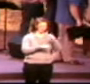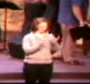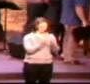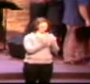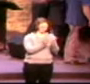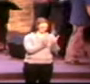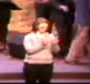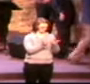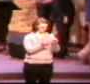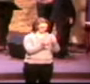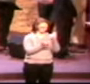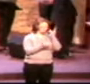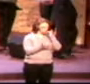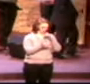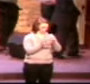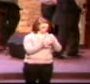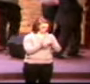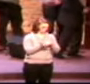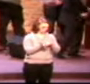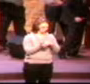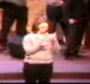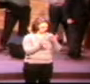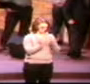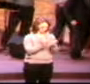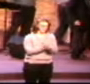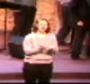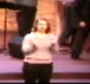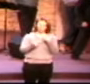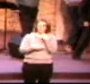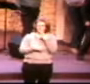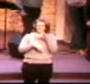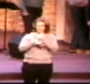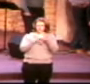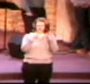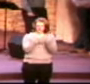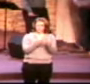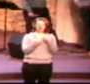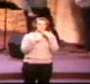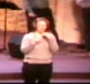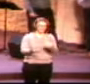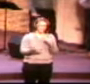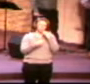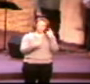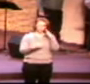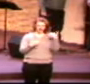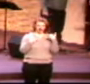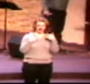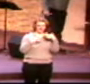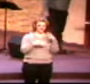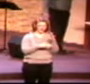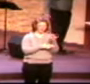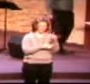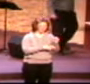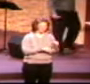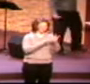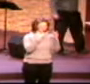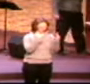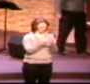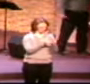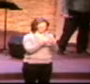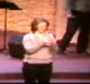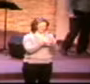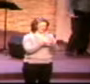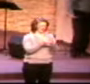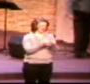want to say to my church family, thank you. Thank you for having the Bills family here another year. I am a missionary